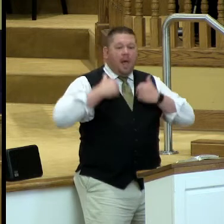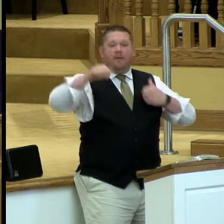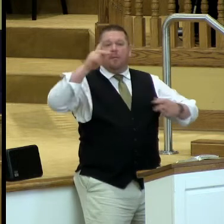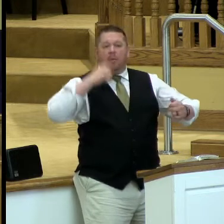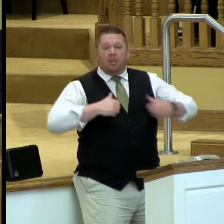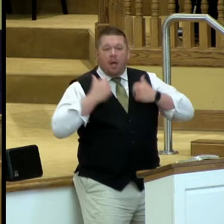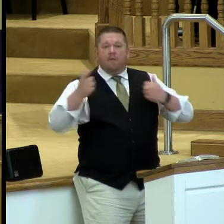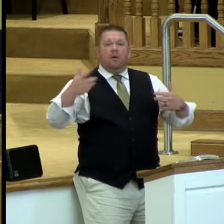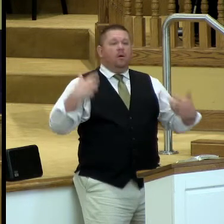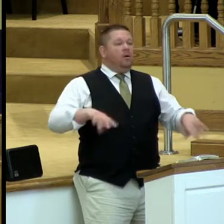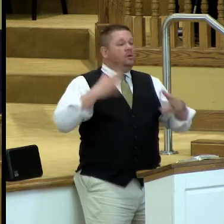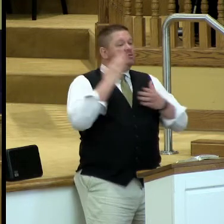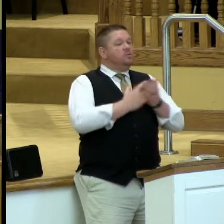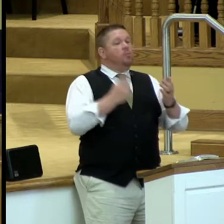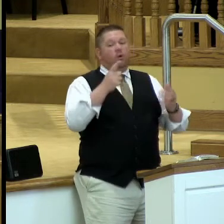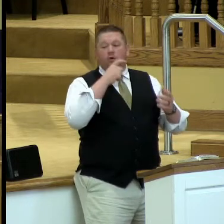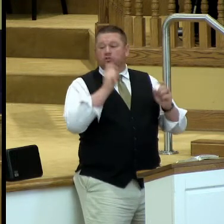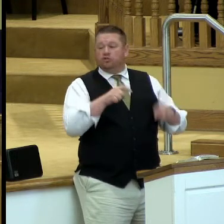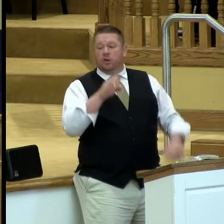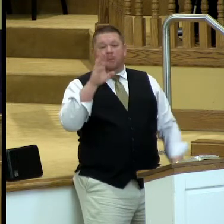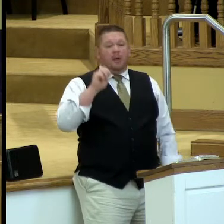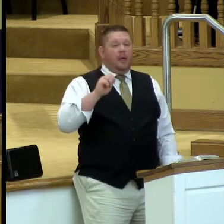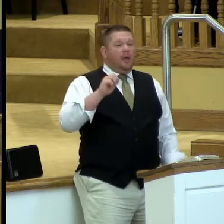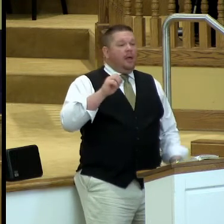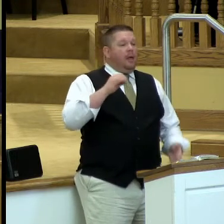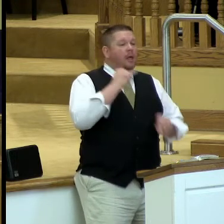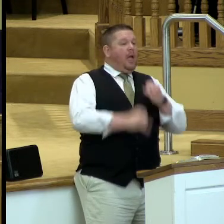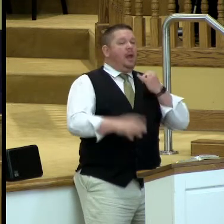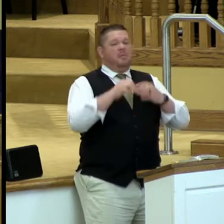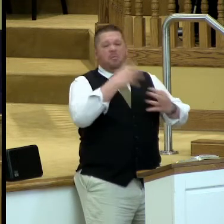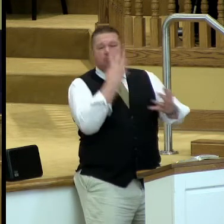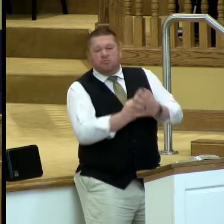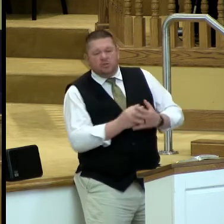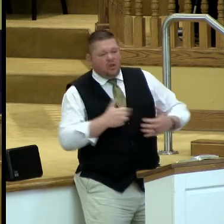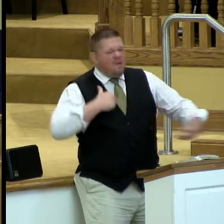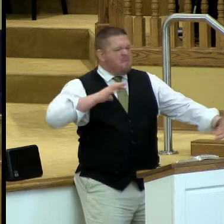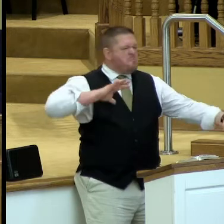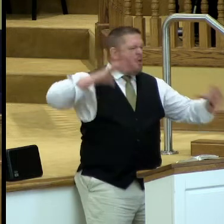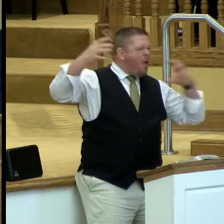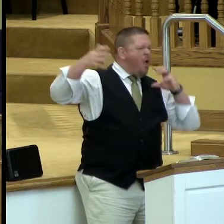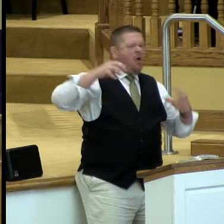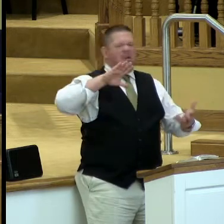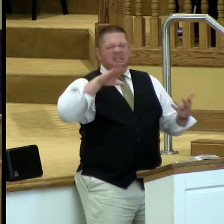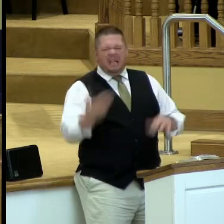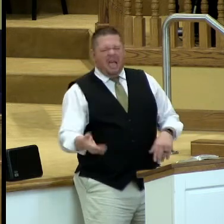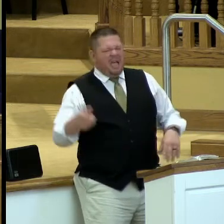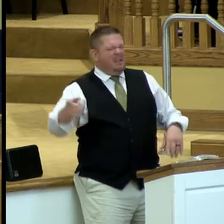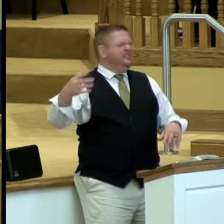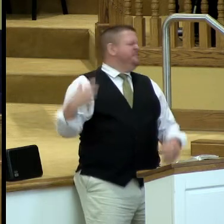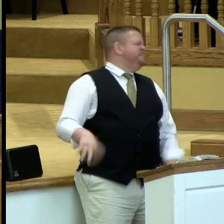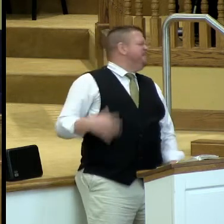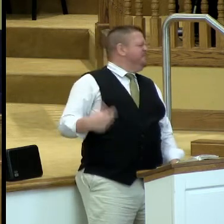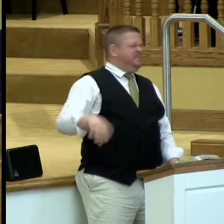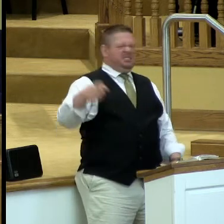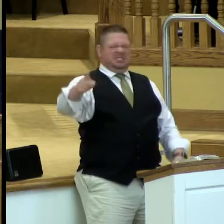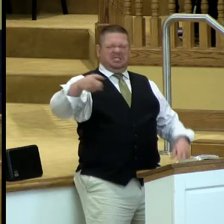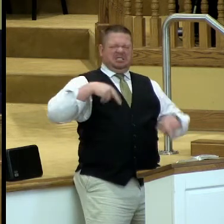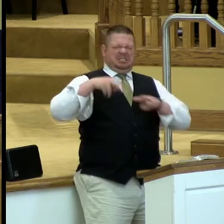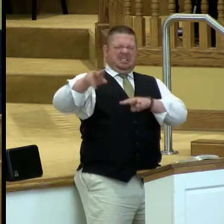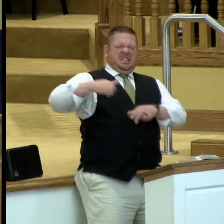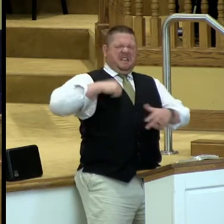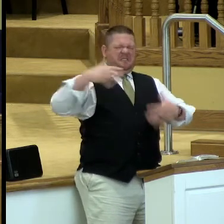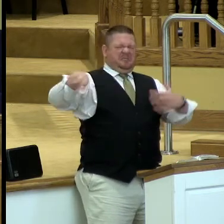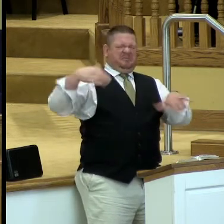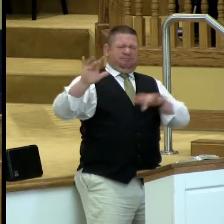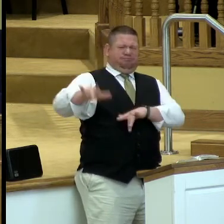life. Someone that should have wound up in life in prison or dead or any of the